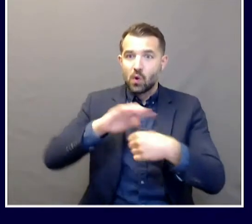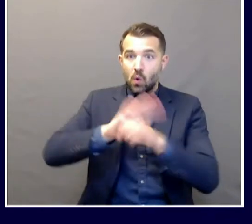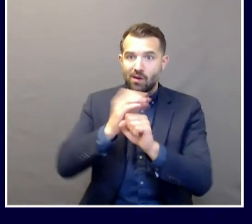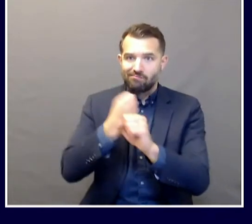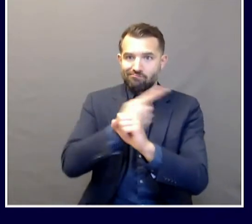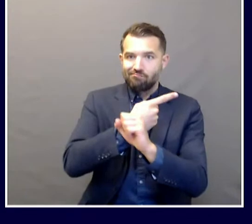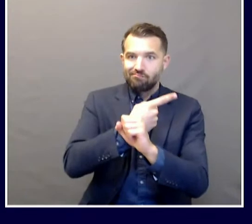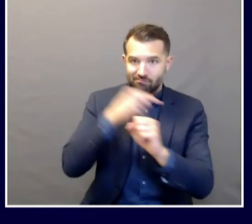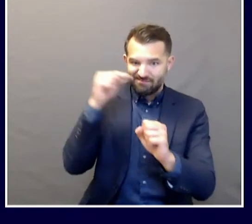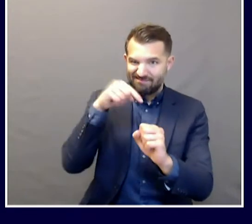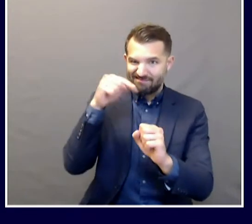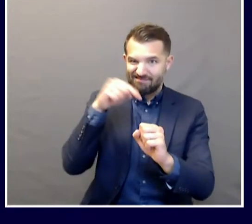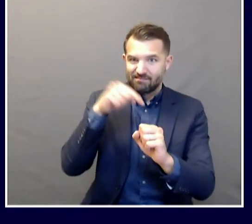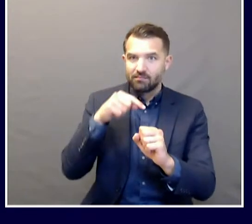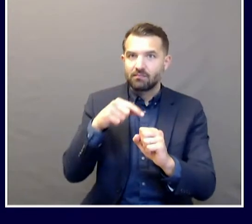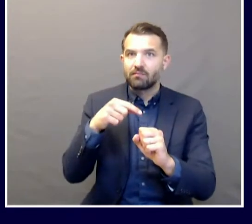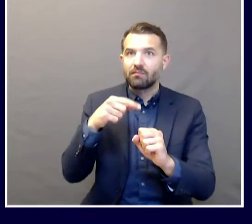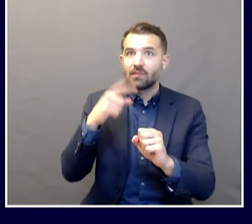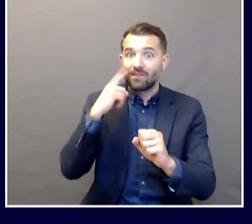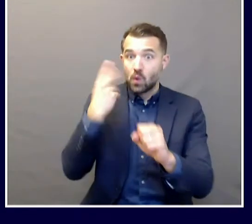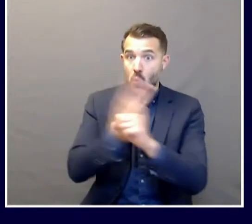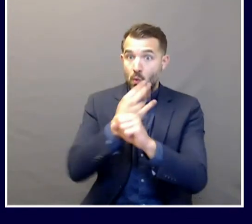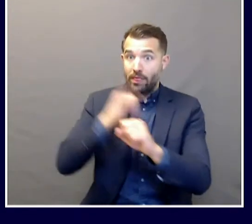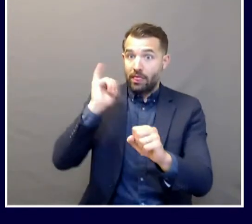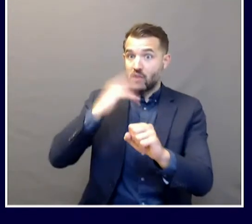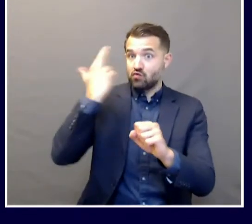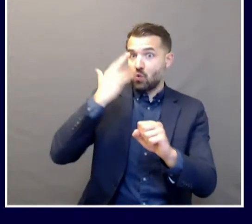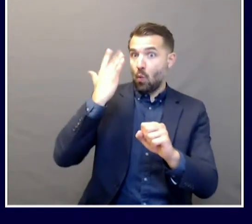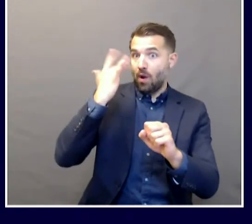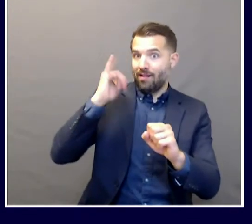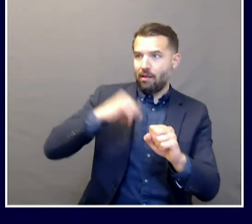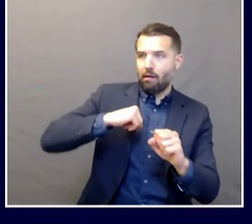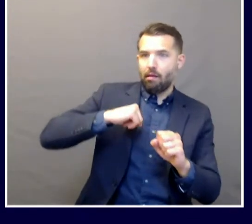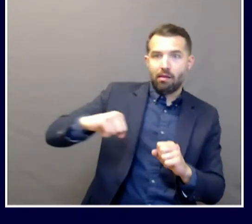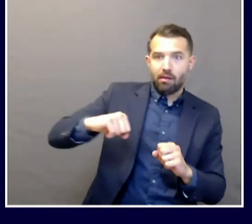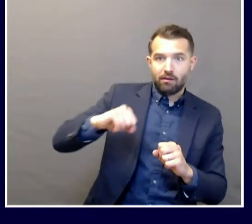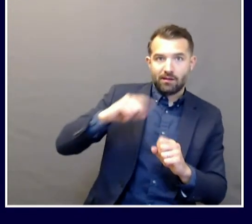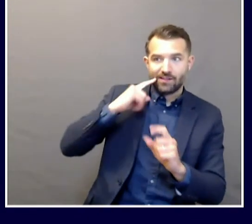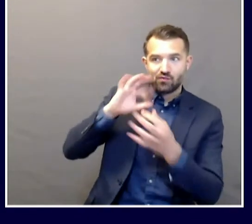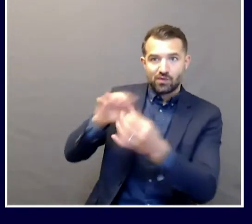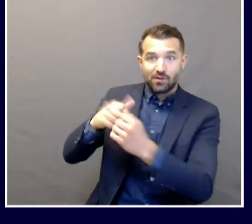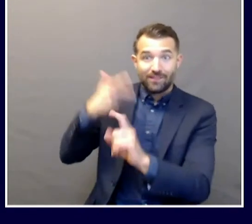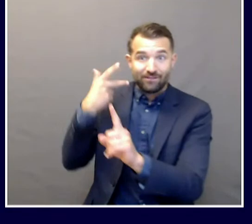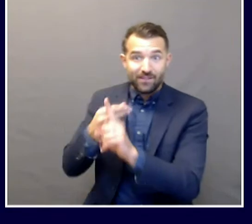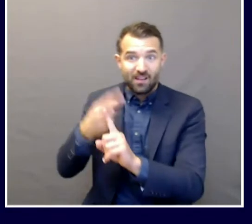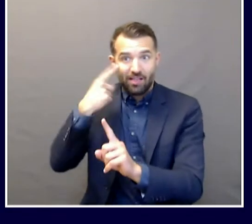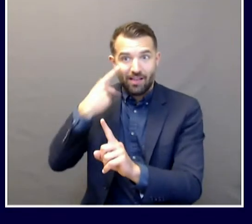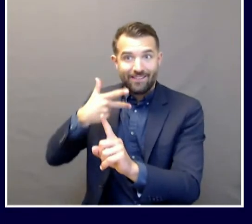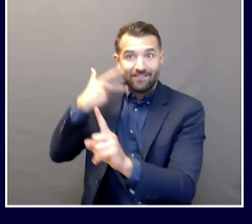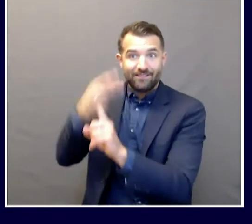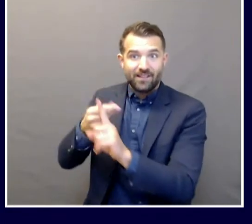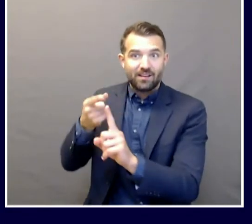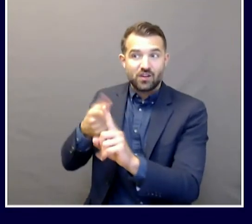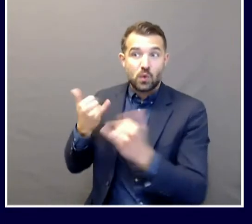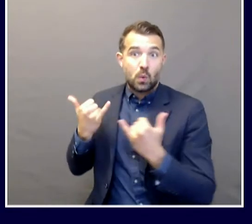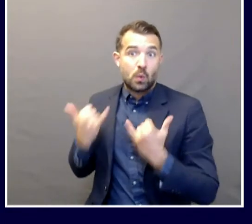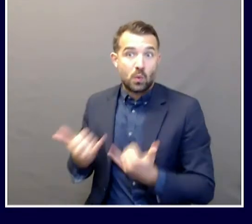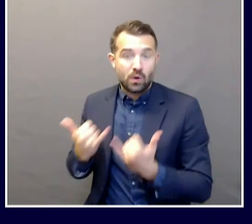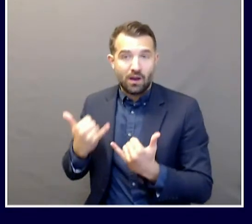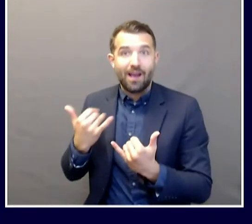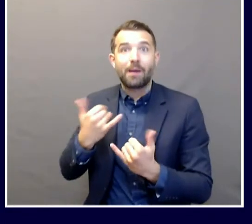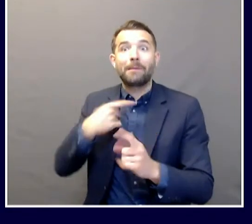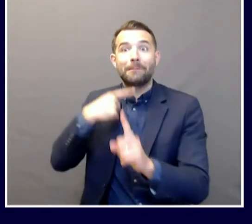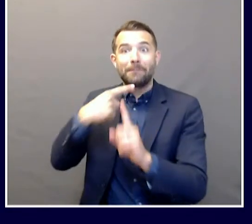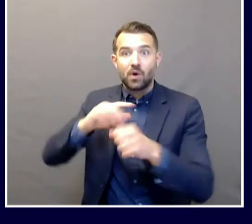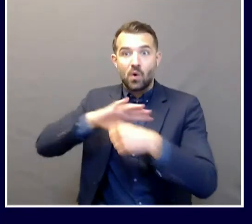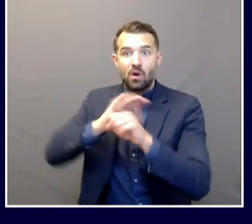will be effective. I'm just curious, what's your response to that concern? Well, I hear that, and let me speak right to that, Patty.